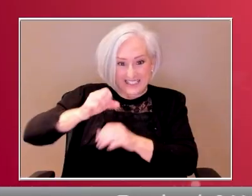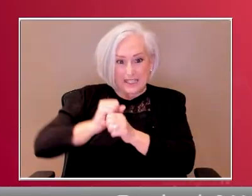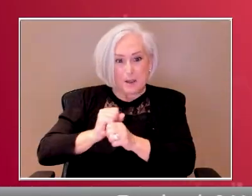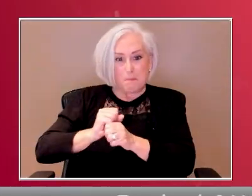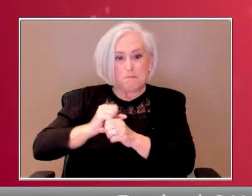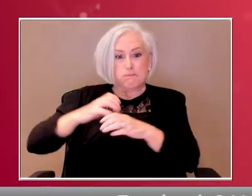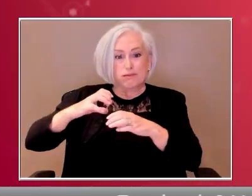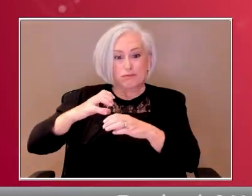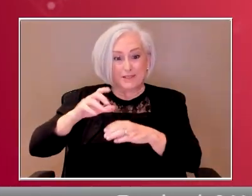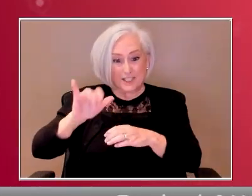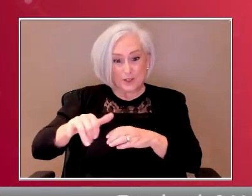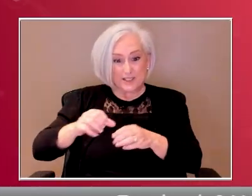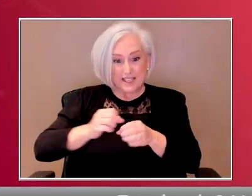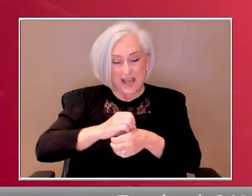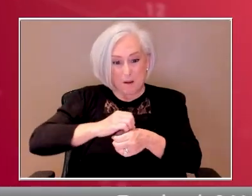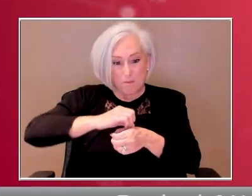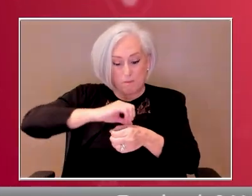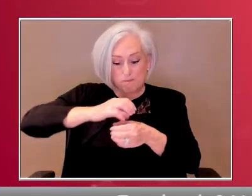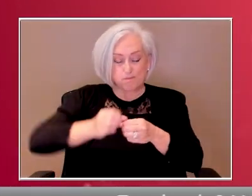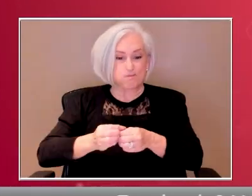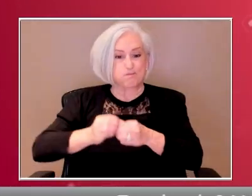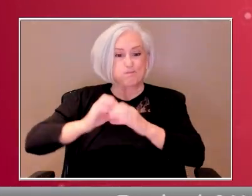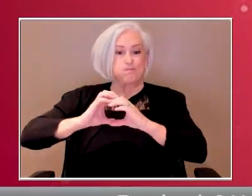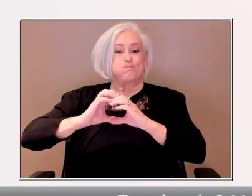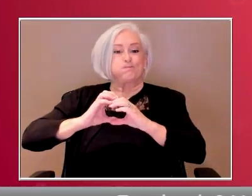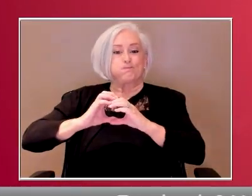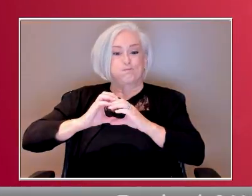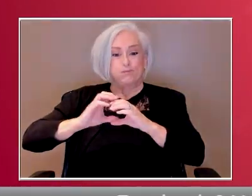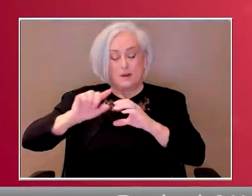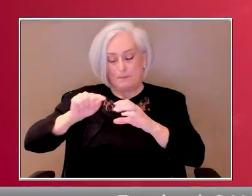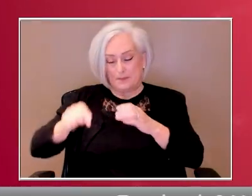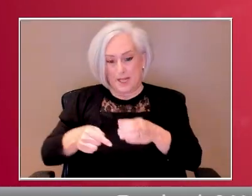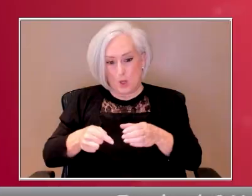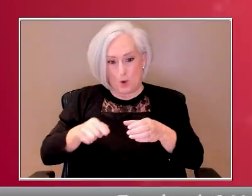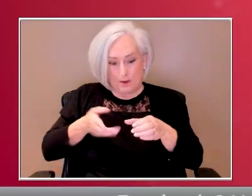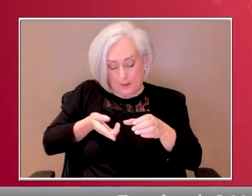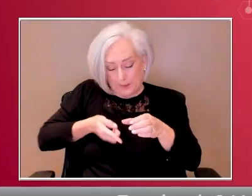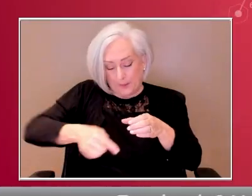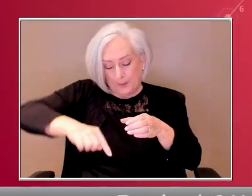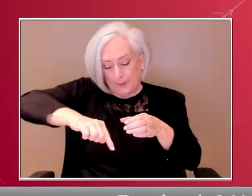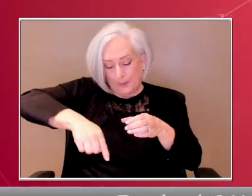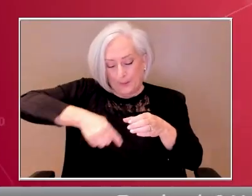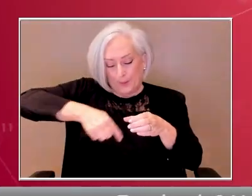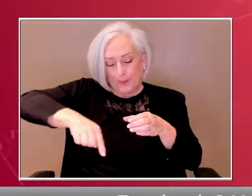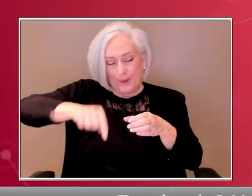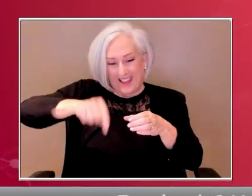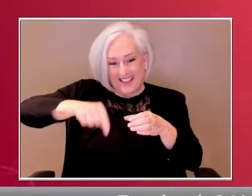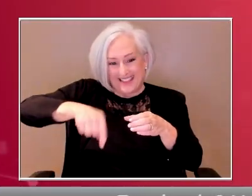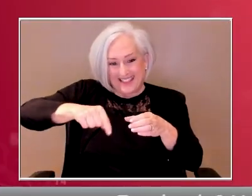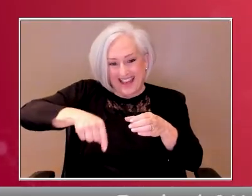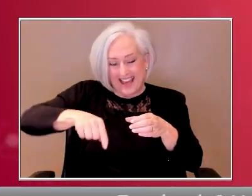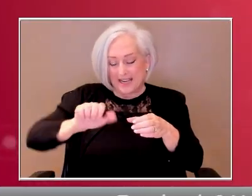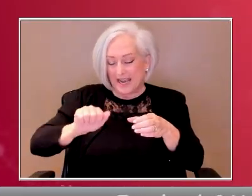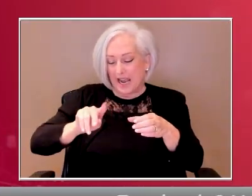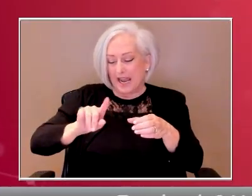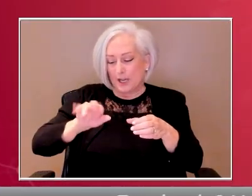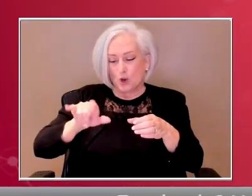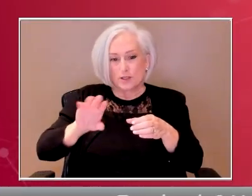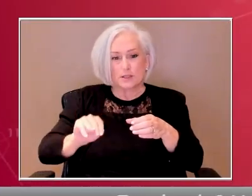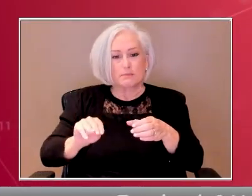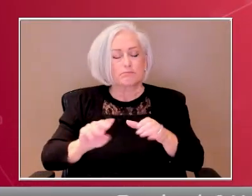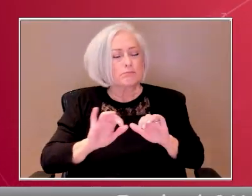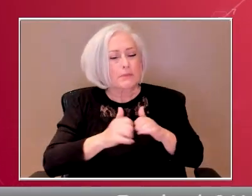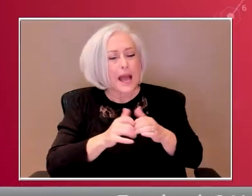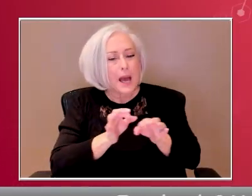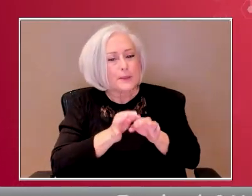bulbous outpouching down below the right atrium. And is it how much smaller? Is it supposed to be the size of those tubes?